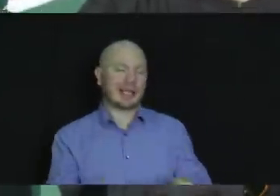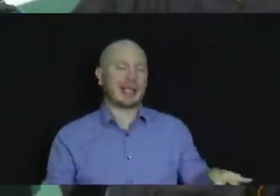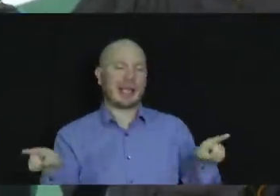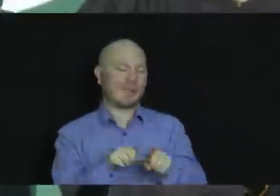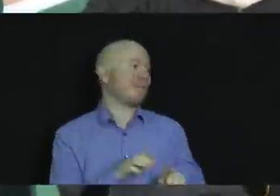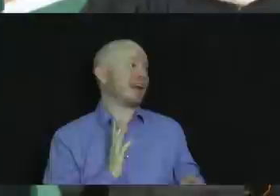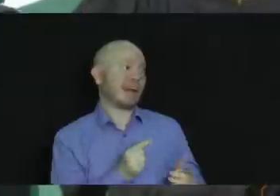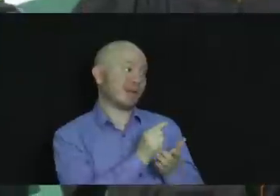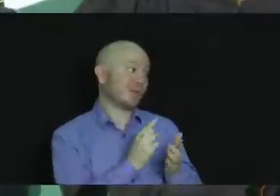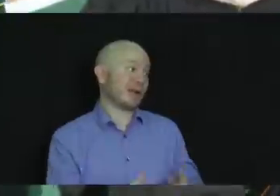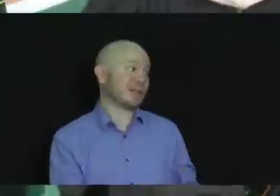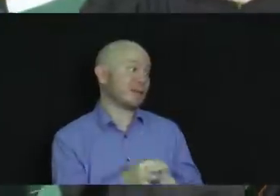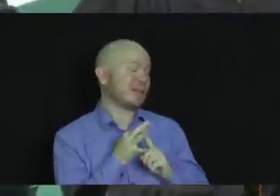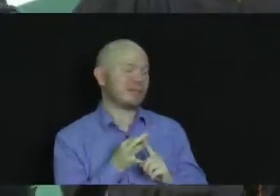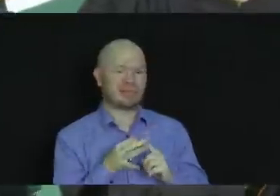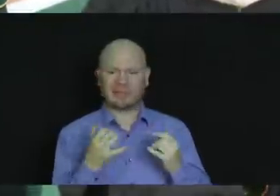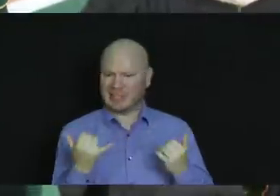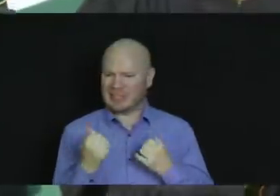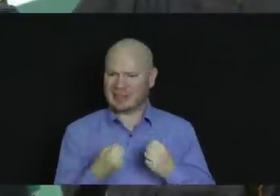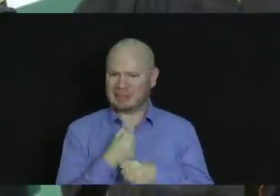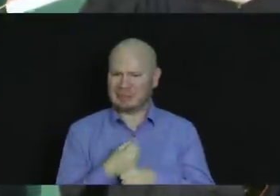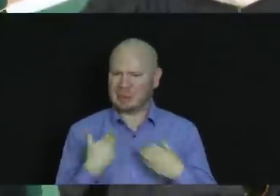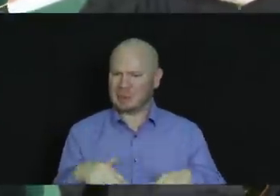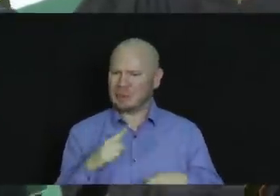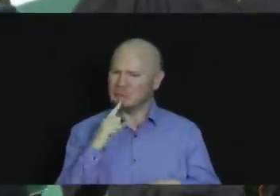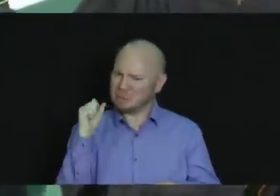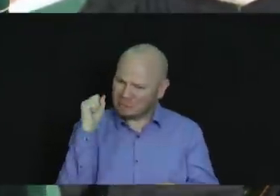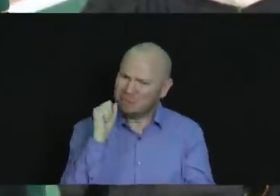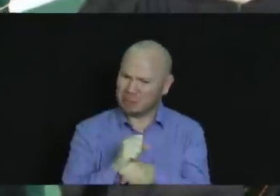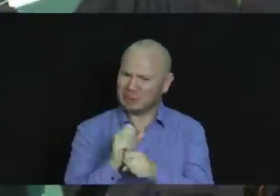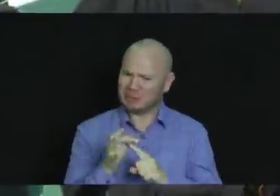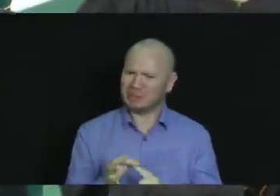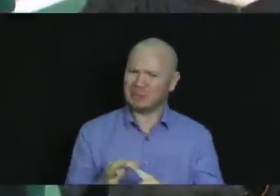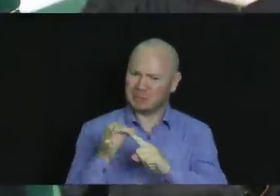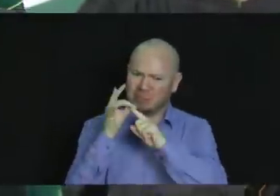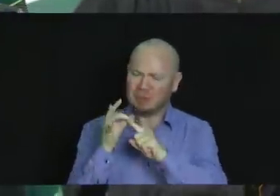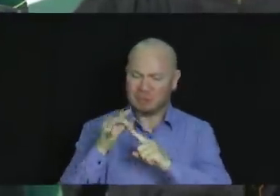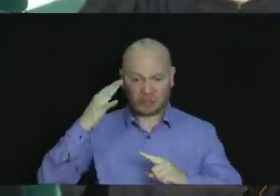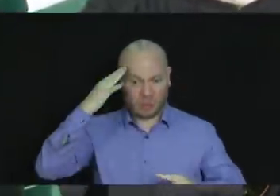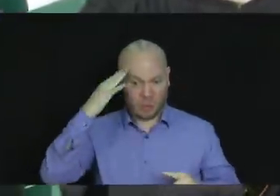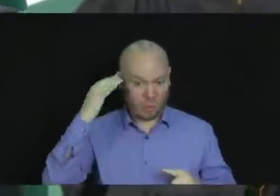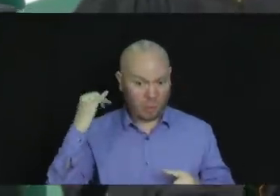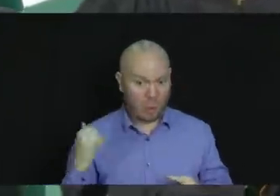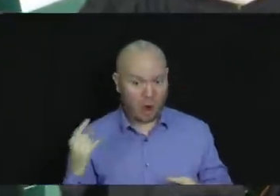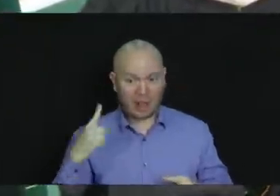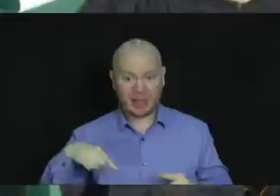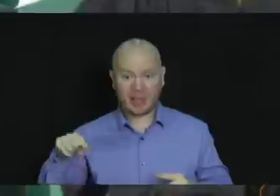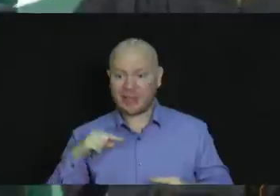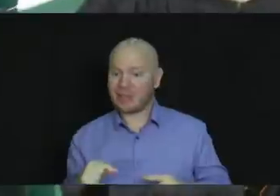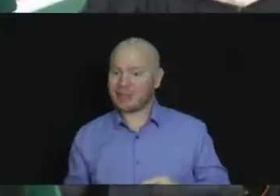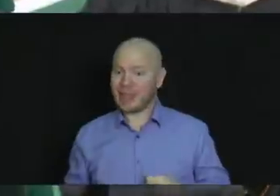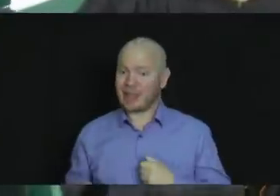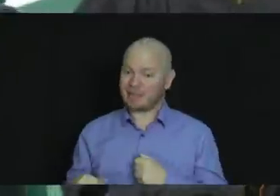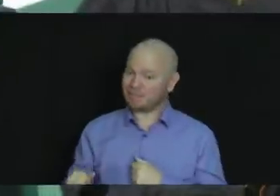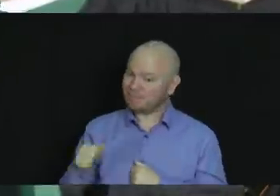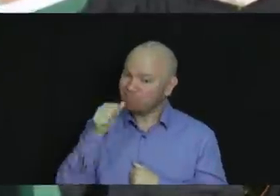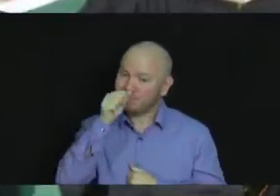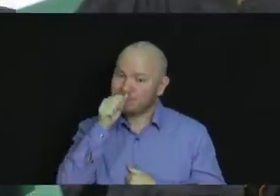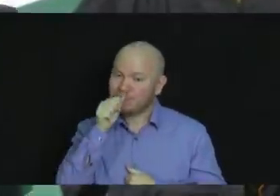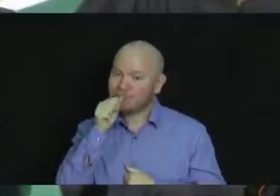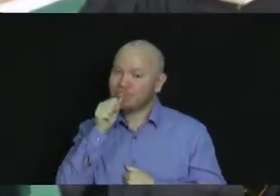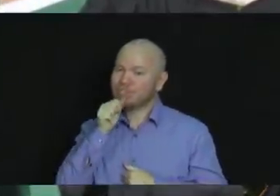true. This year's graduates are simply unique because they have persevered against a